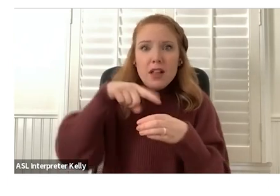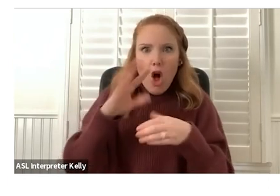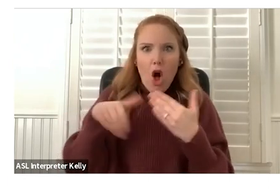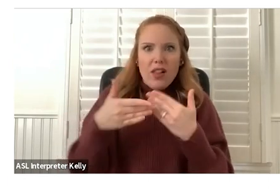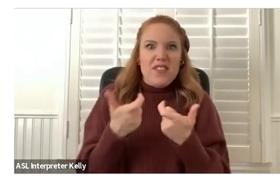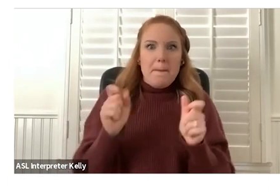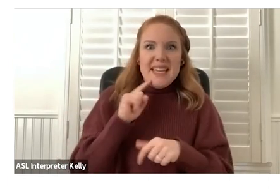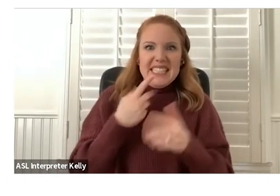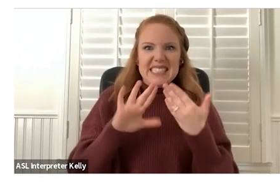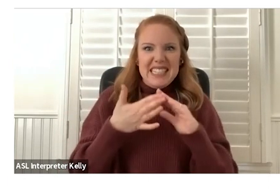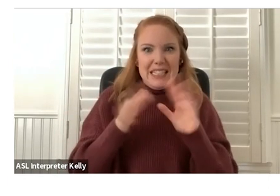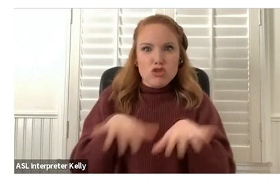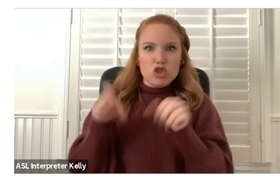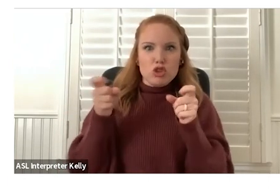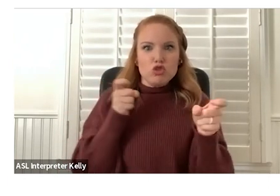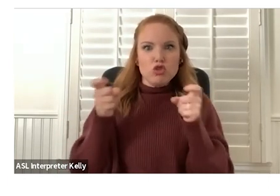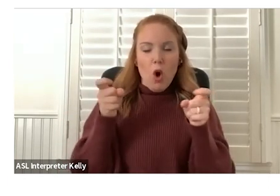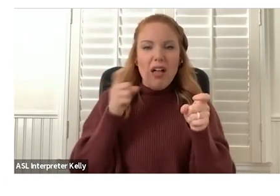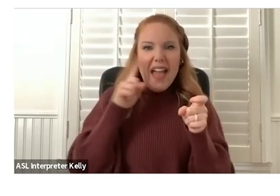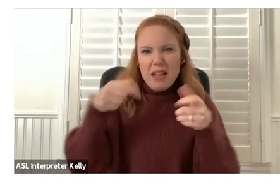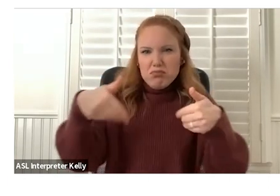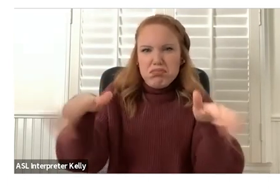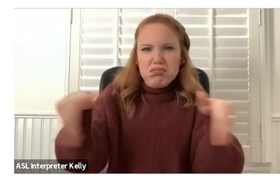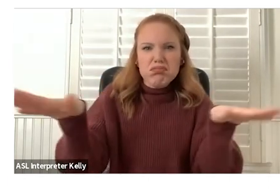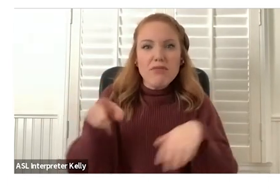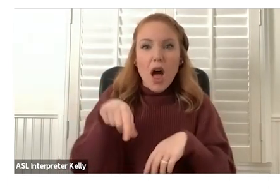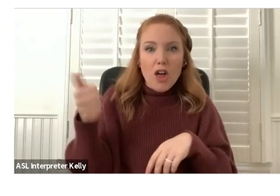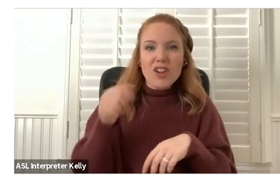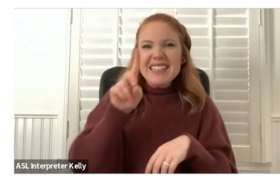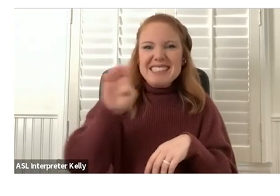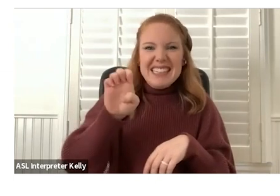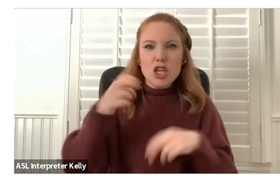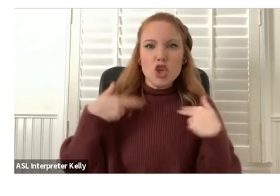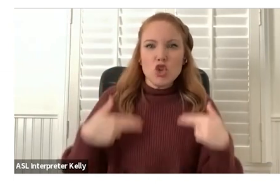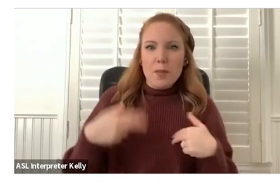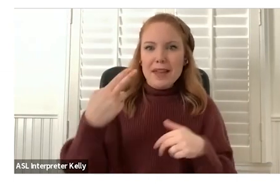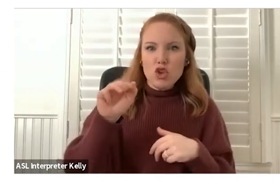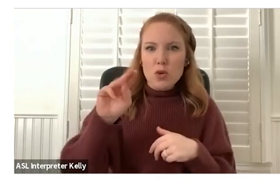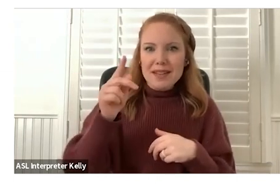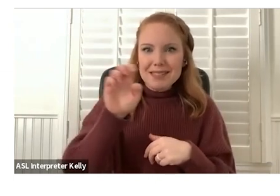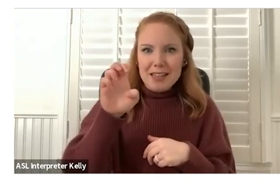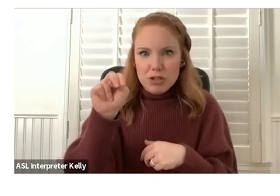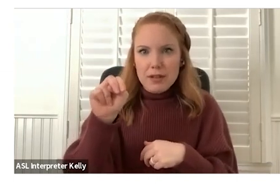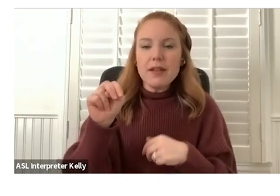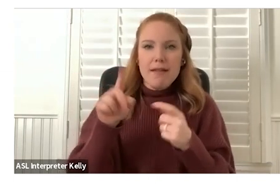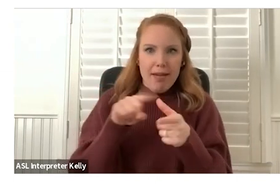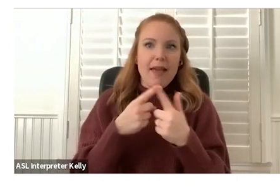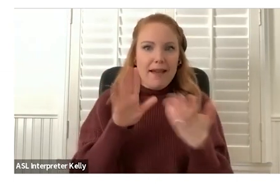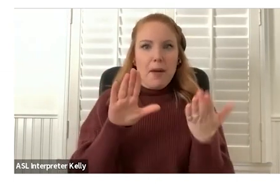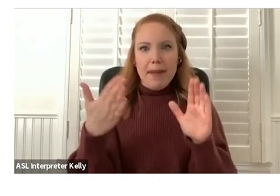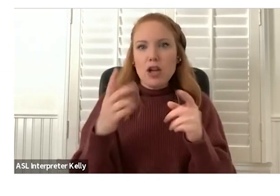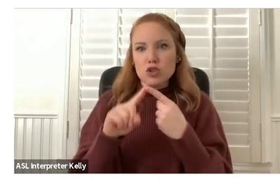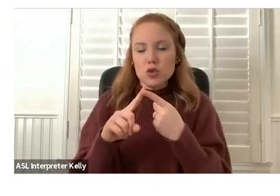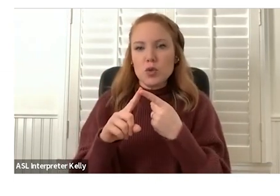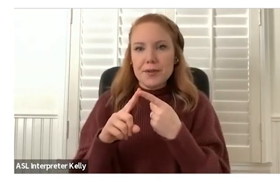discovery. Okay, so this goes back before 19th century colonialism, but it's important. The doctrine of discovery was